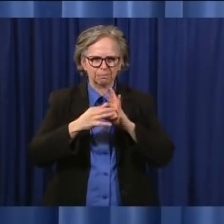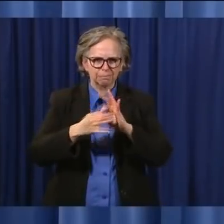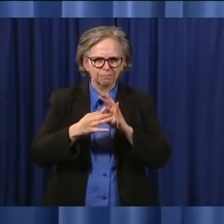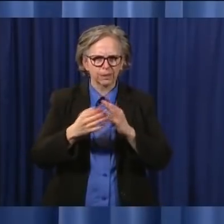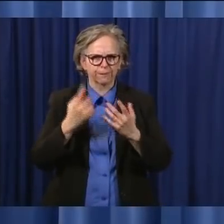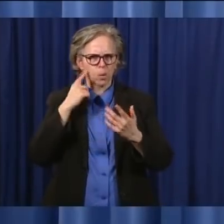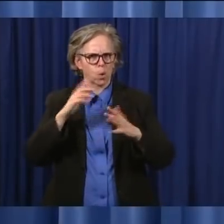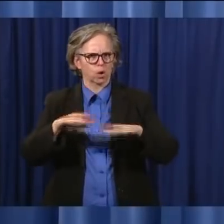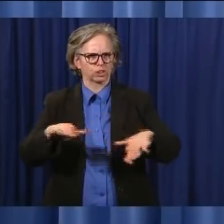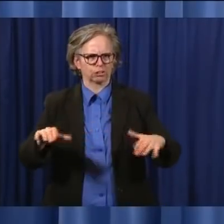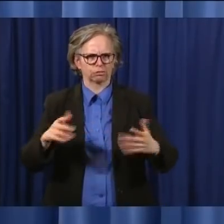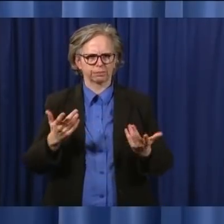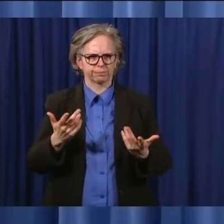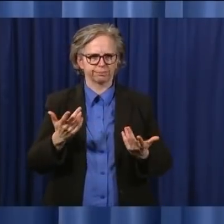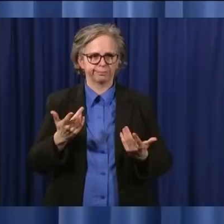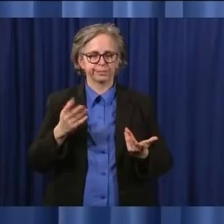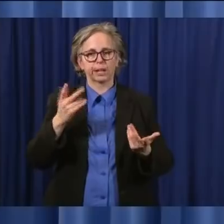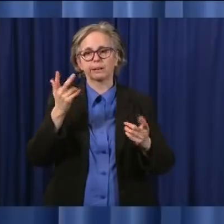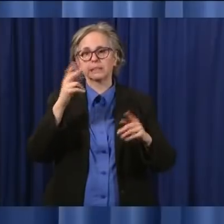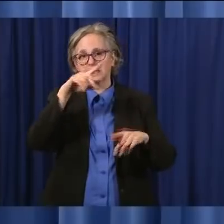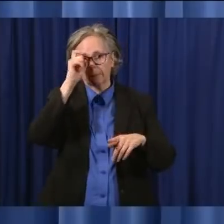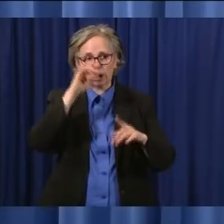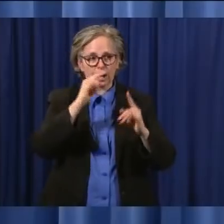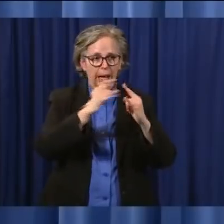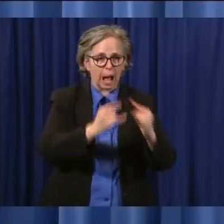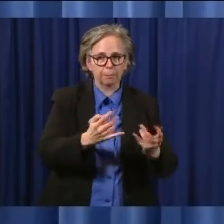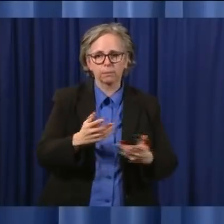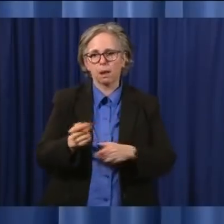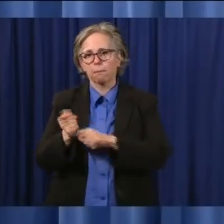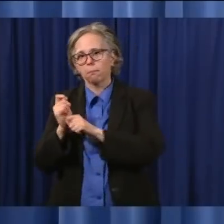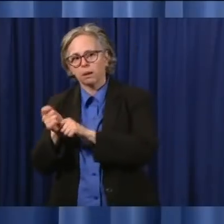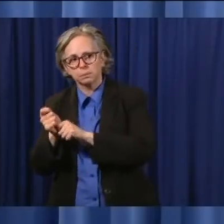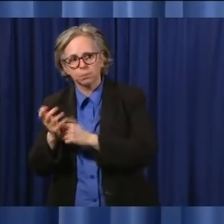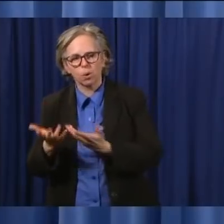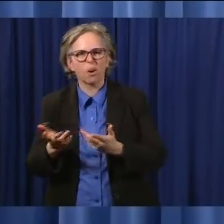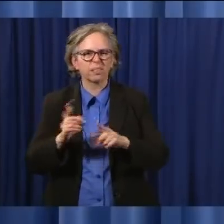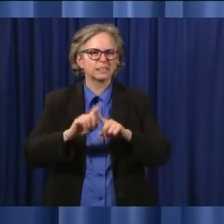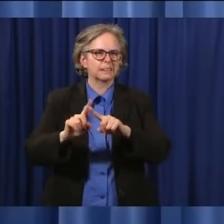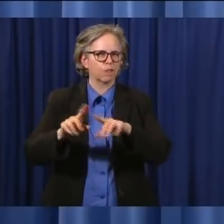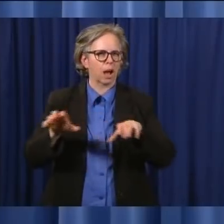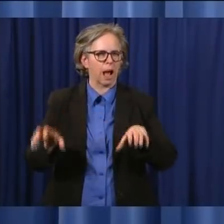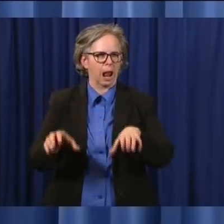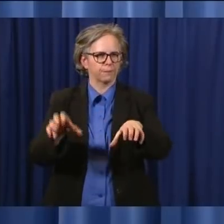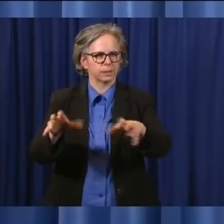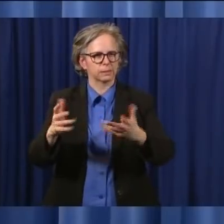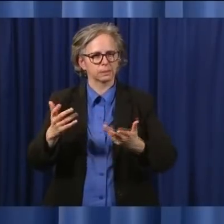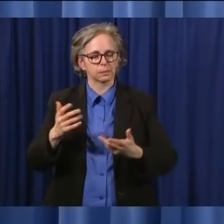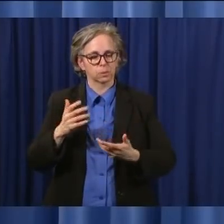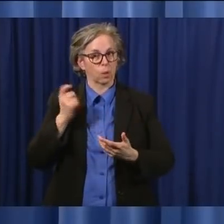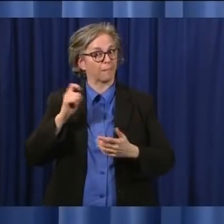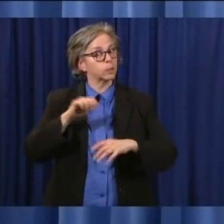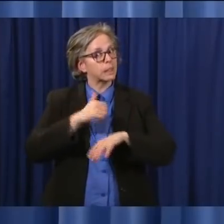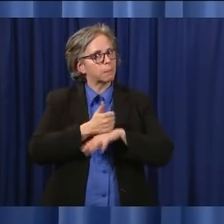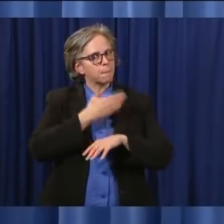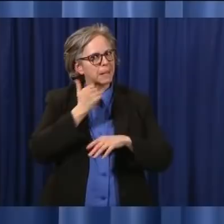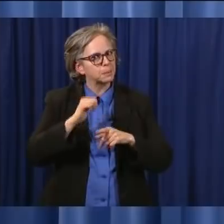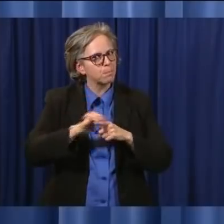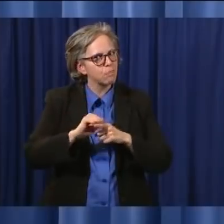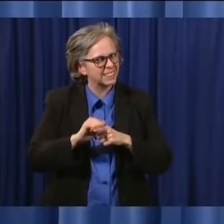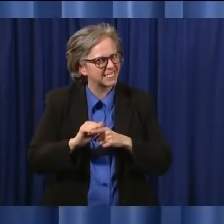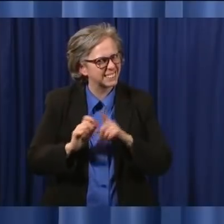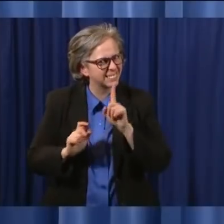camp or whether it is playing baseball. Try to come up with best practices to